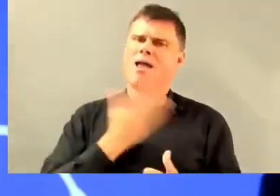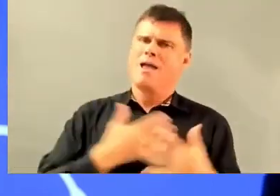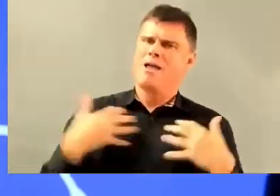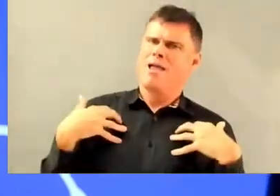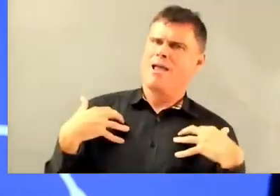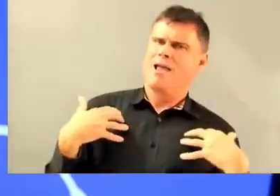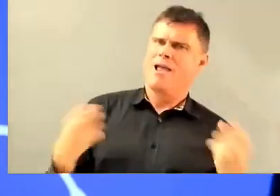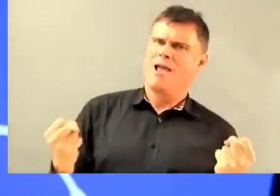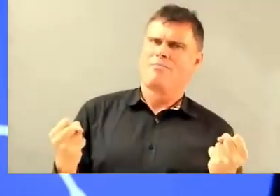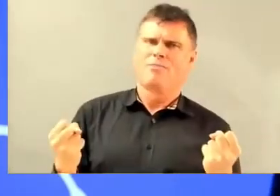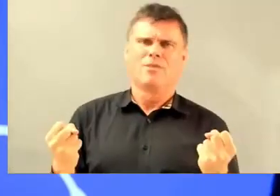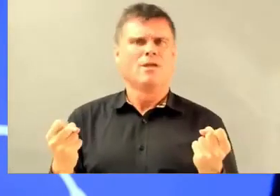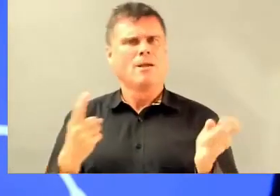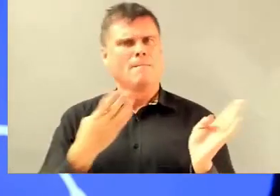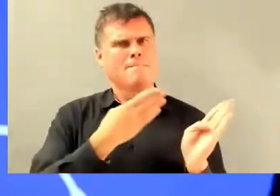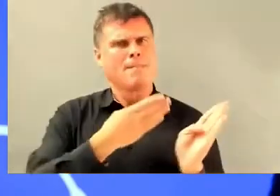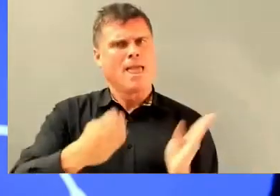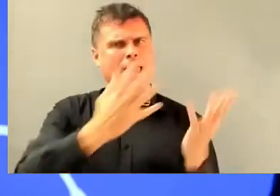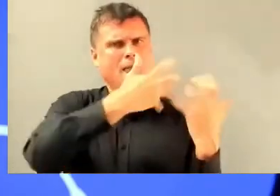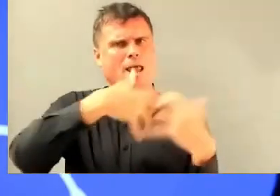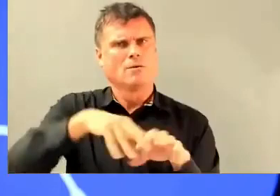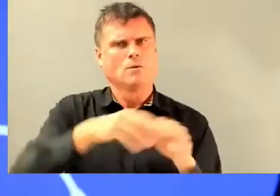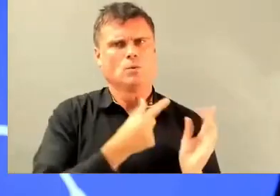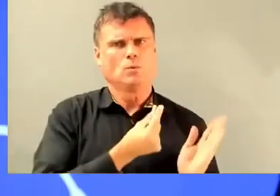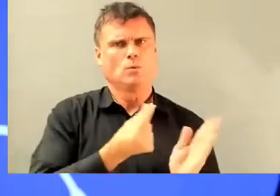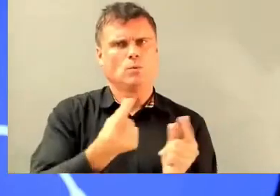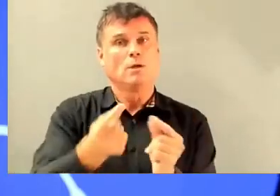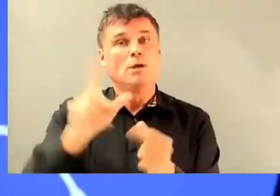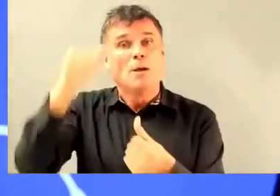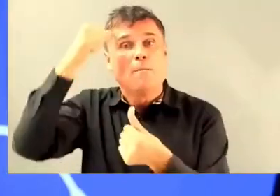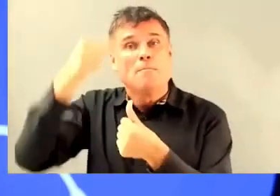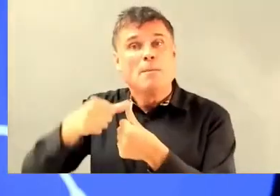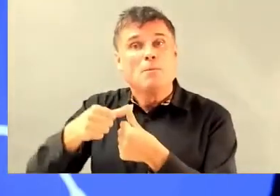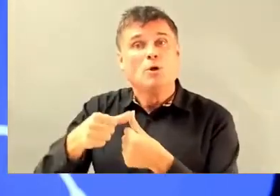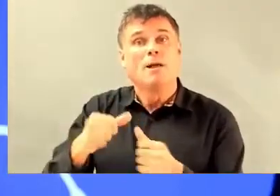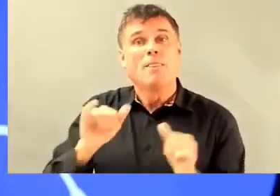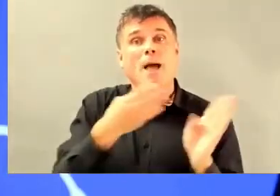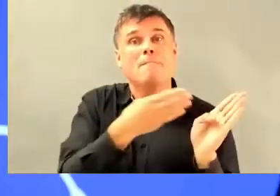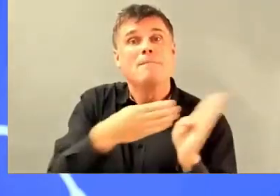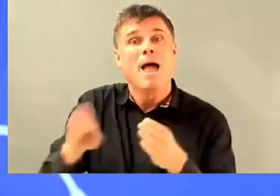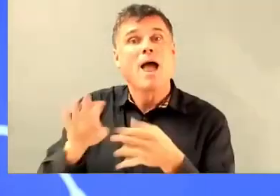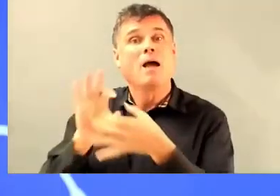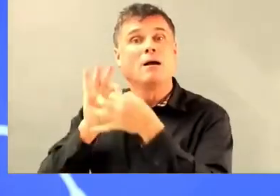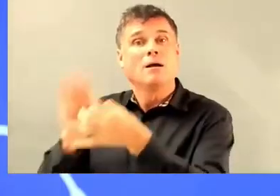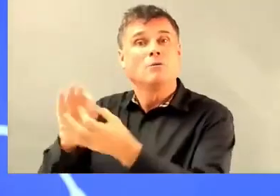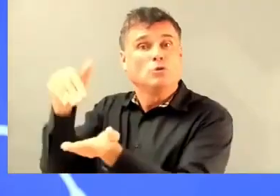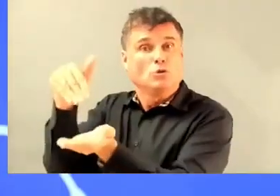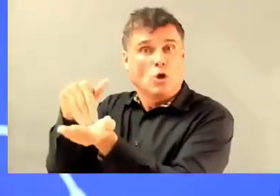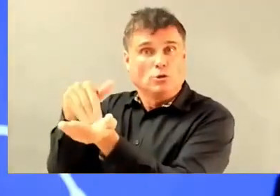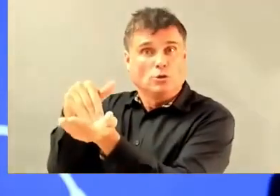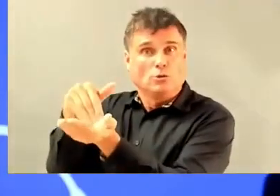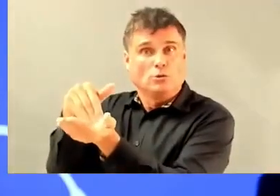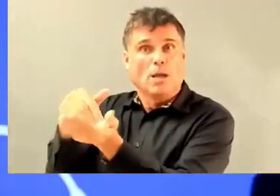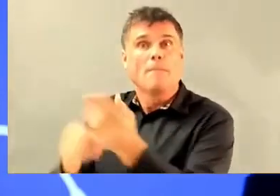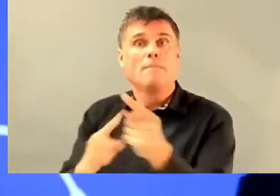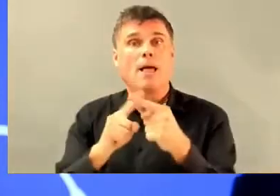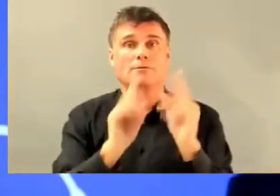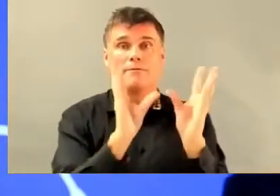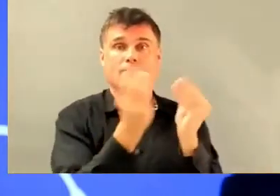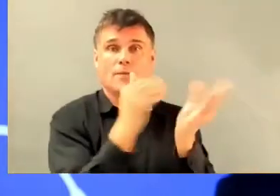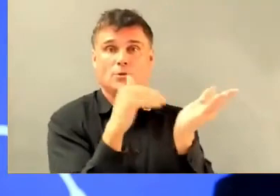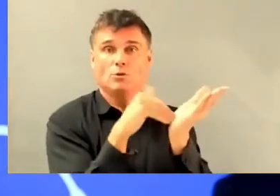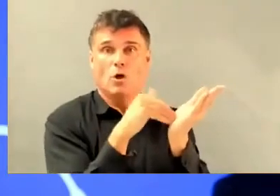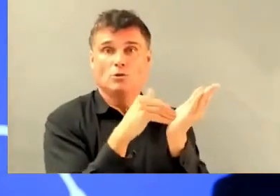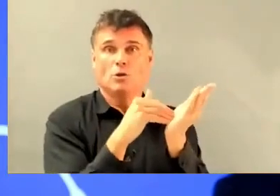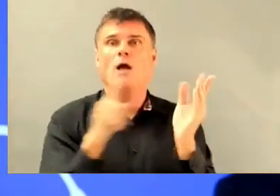with as it relates to doctors and family doctors and the need for more doctors. You've